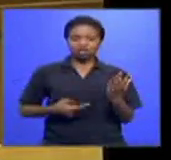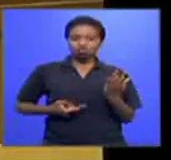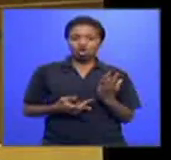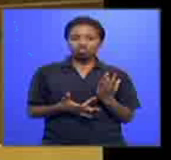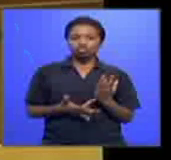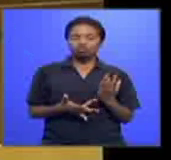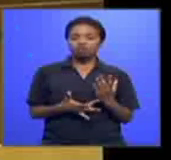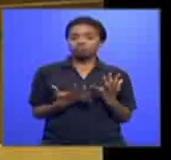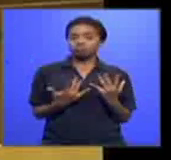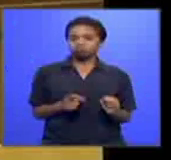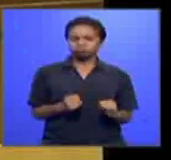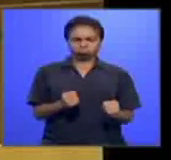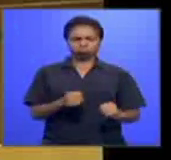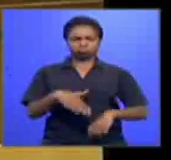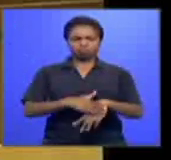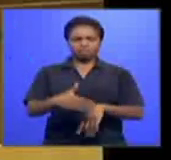strategy.